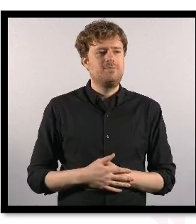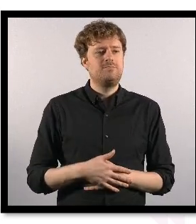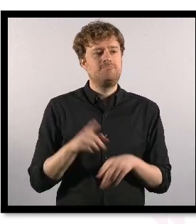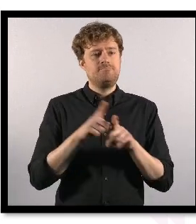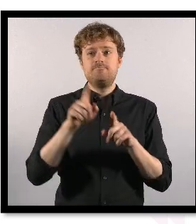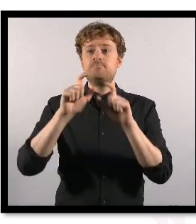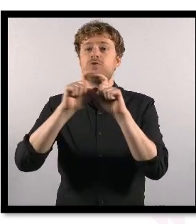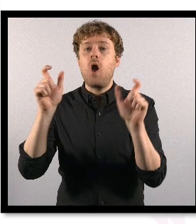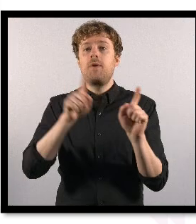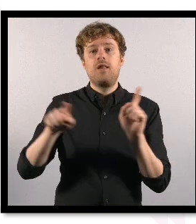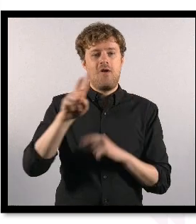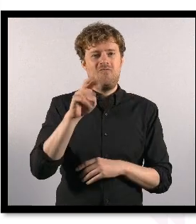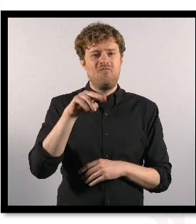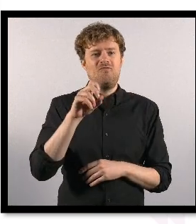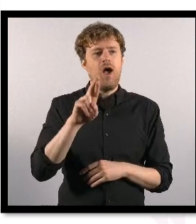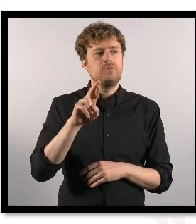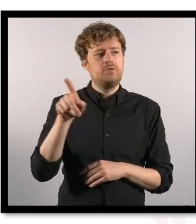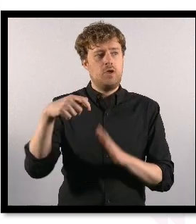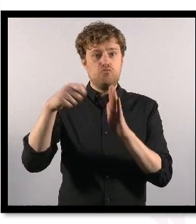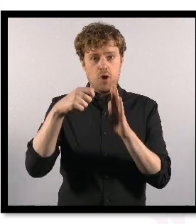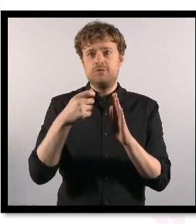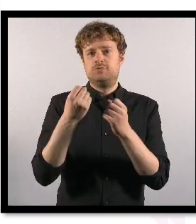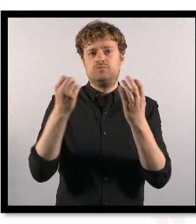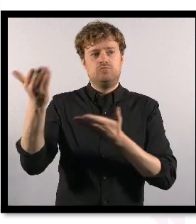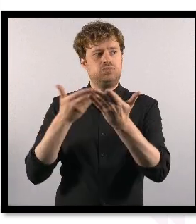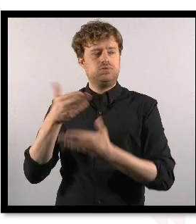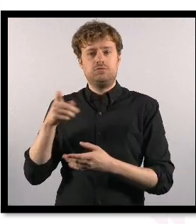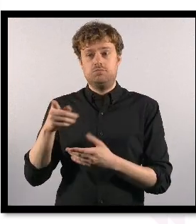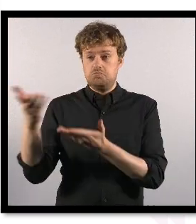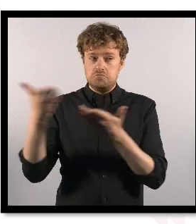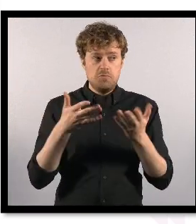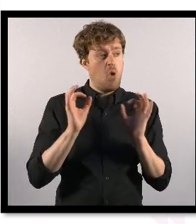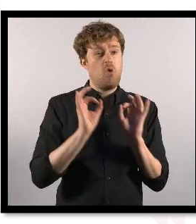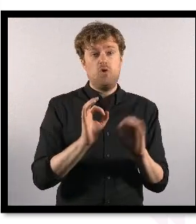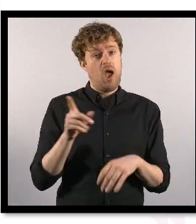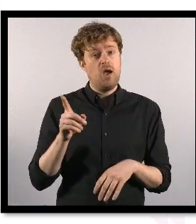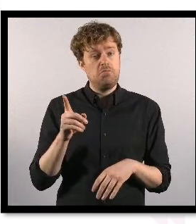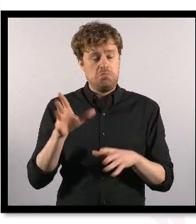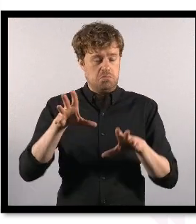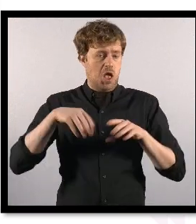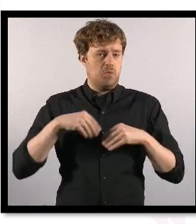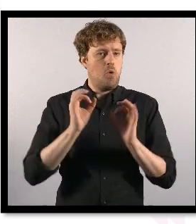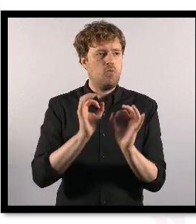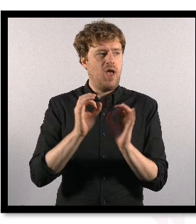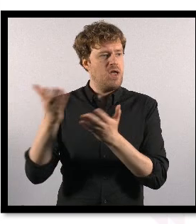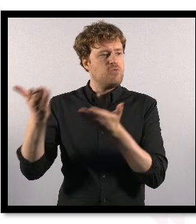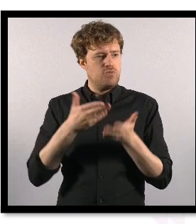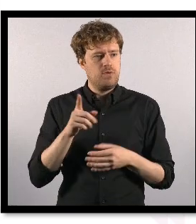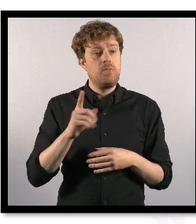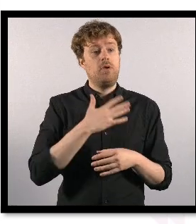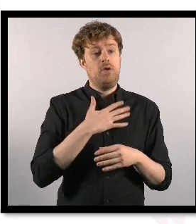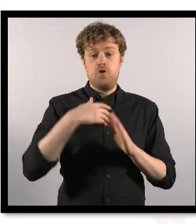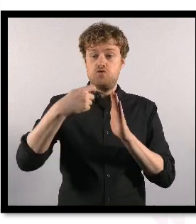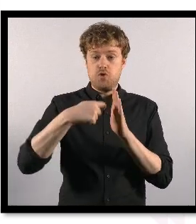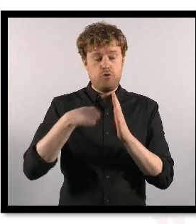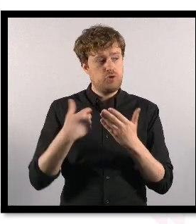sure that the interests of your business and the interests of the project are aligned. If they're not, it's not going to be